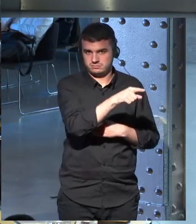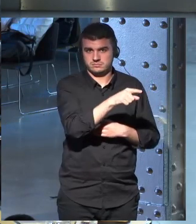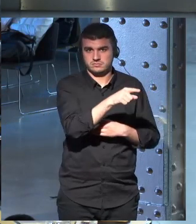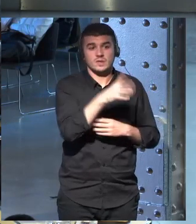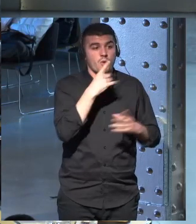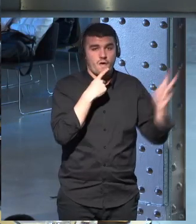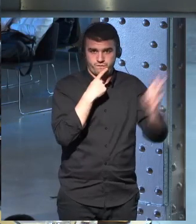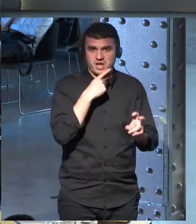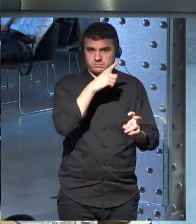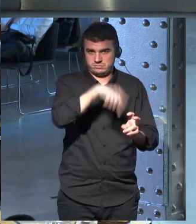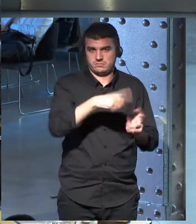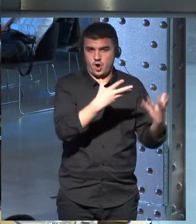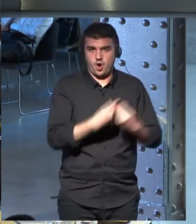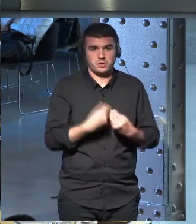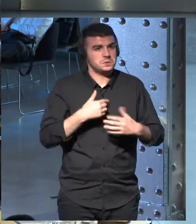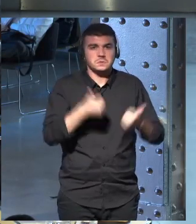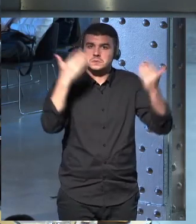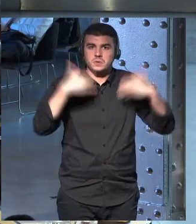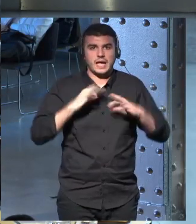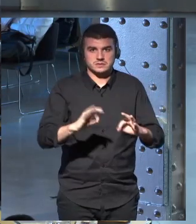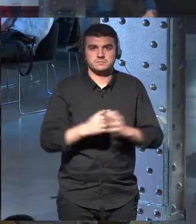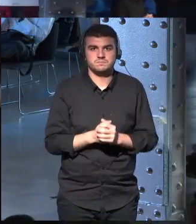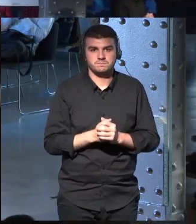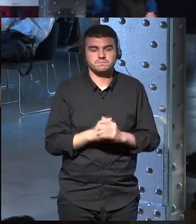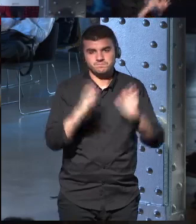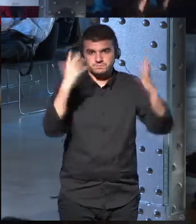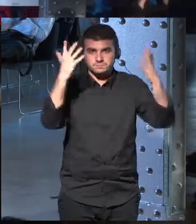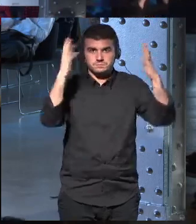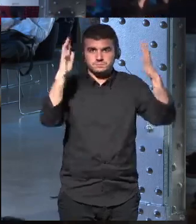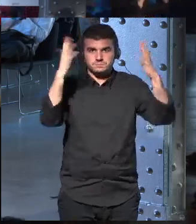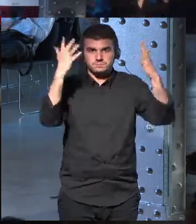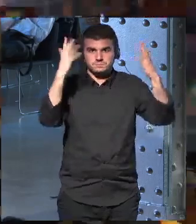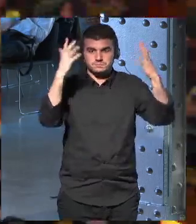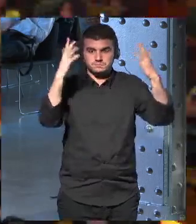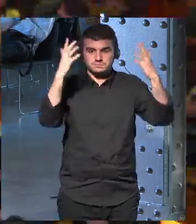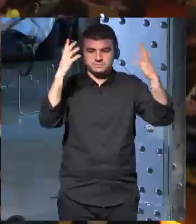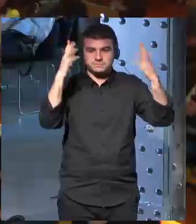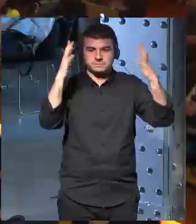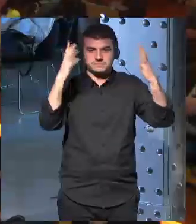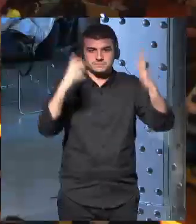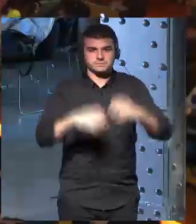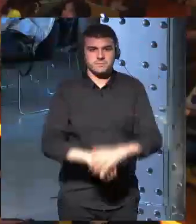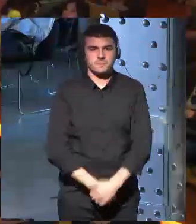books tomorrow as well in Retiro. And well, thank you for having come here.